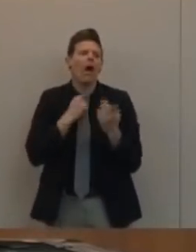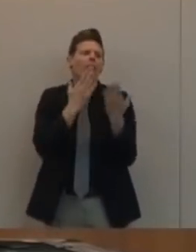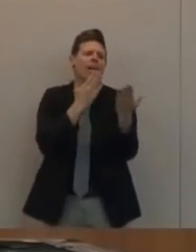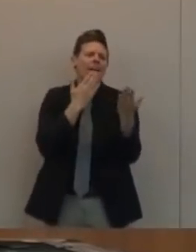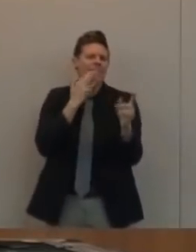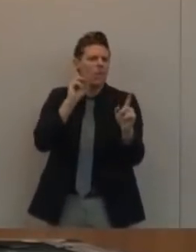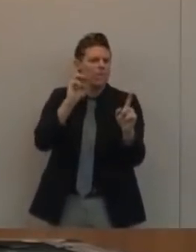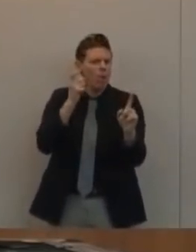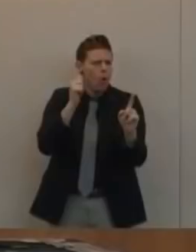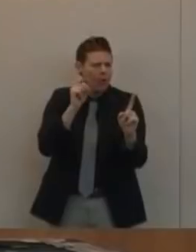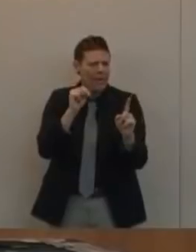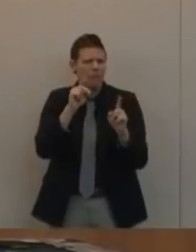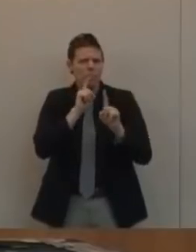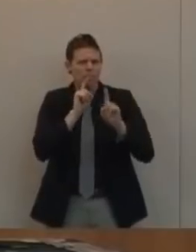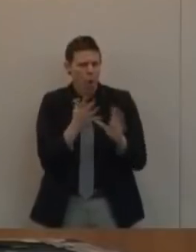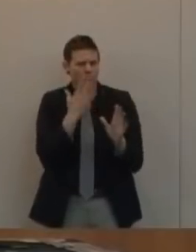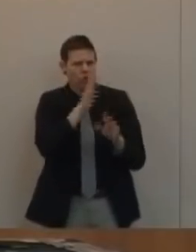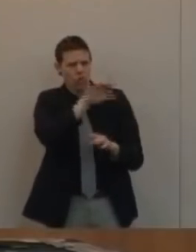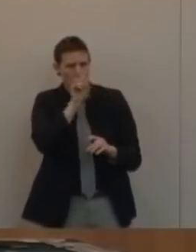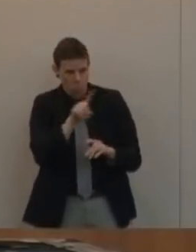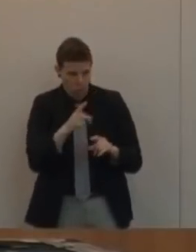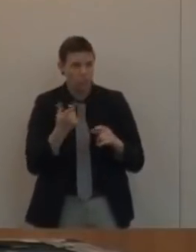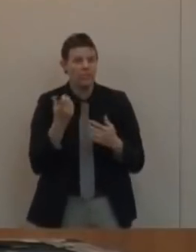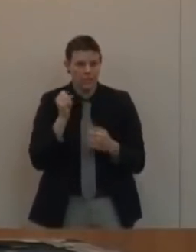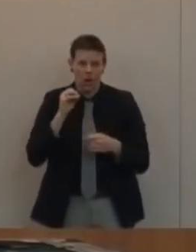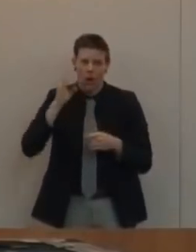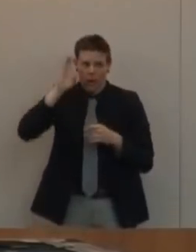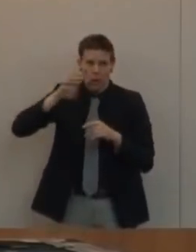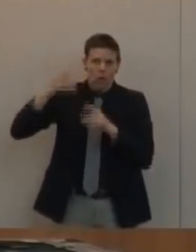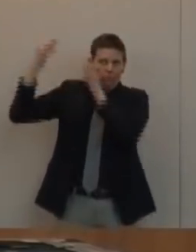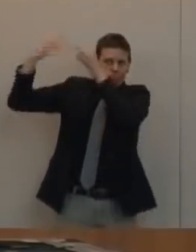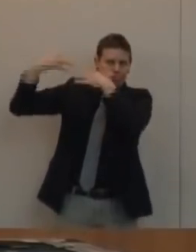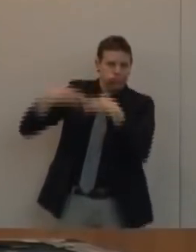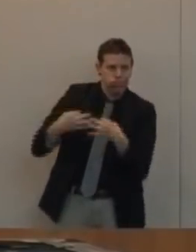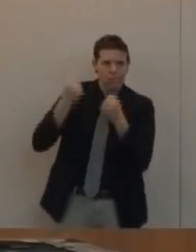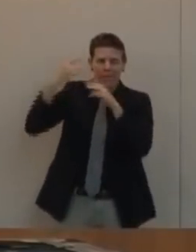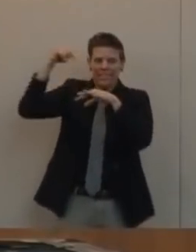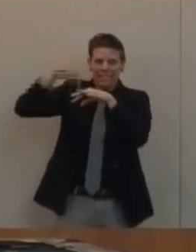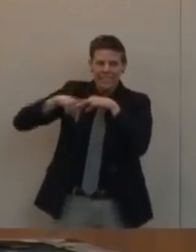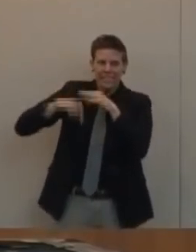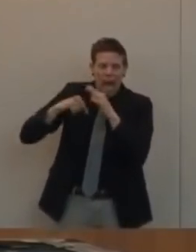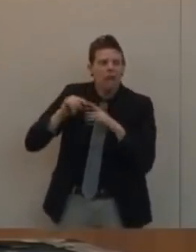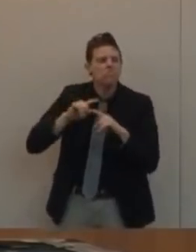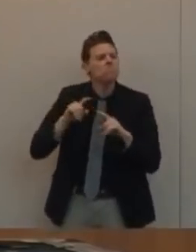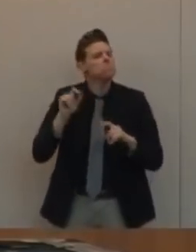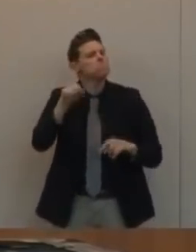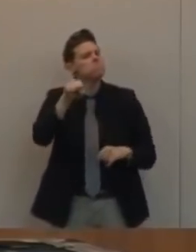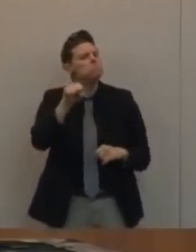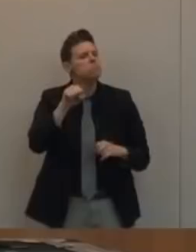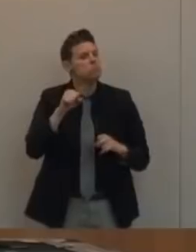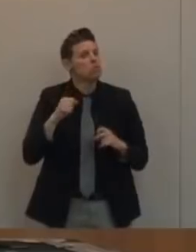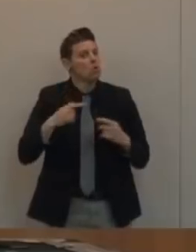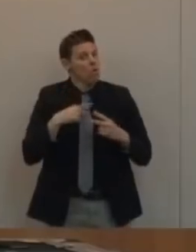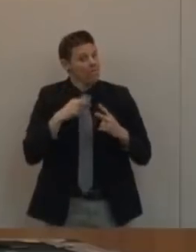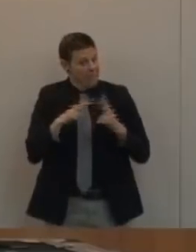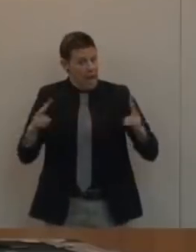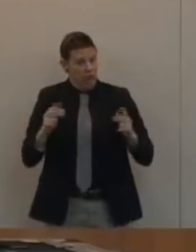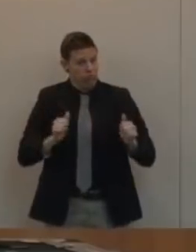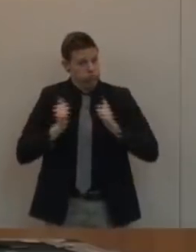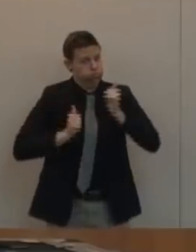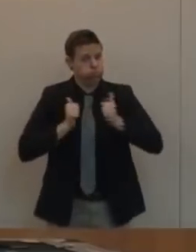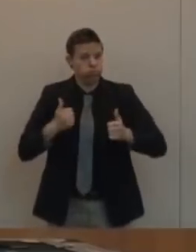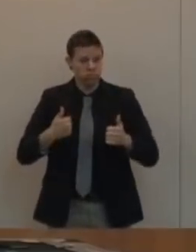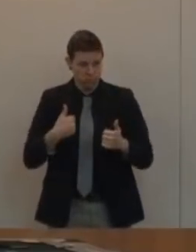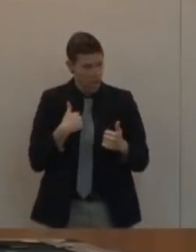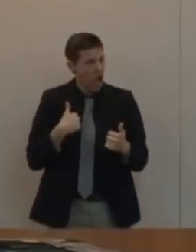the specific details, but I do want to say that being very assertive and very aggressive for